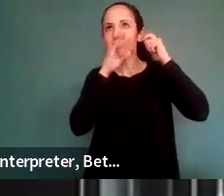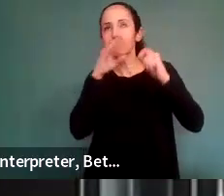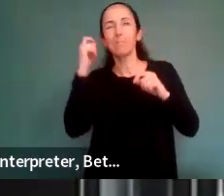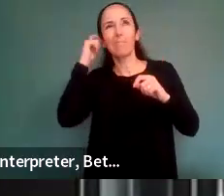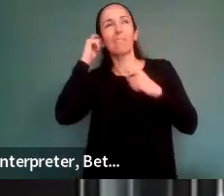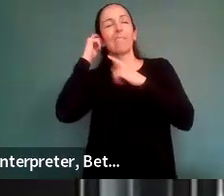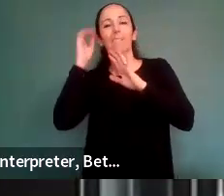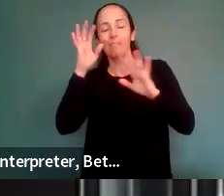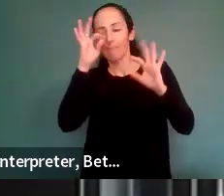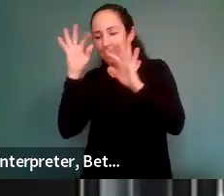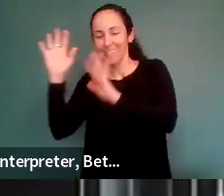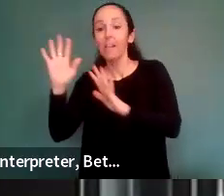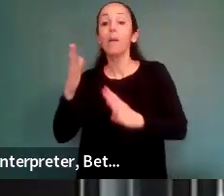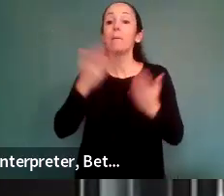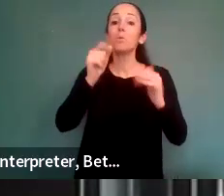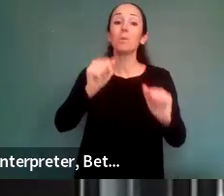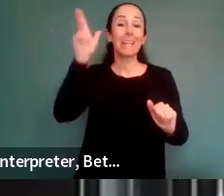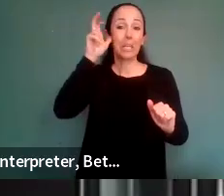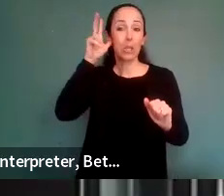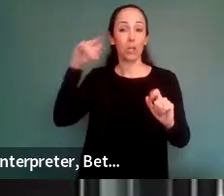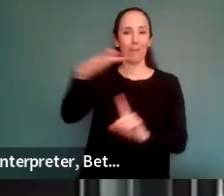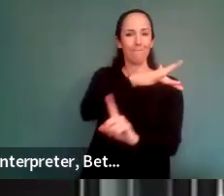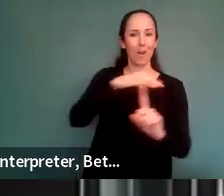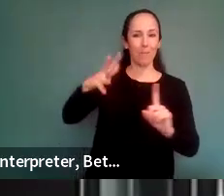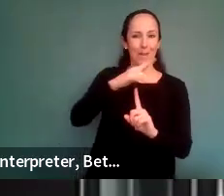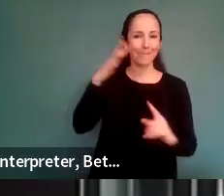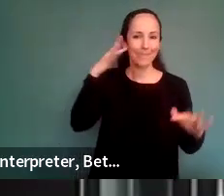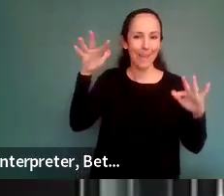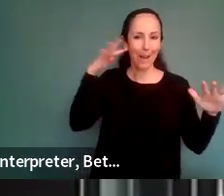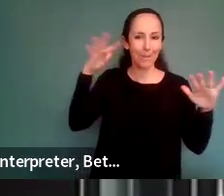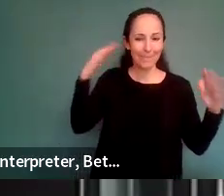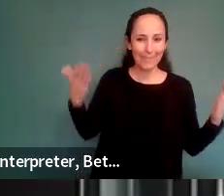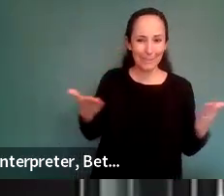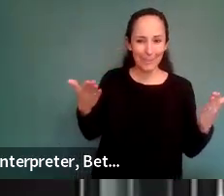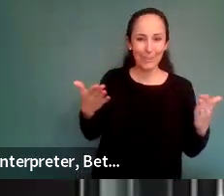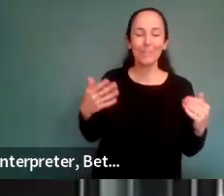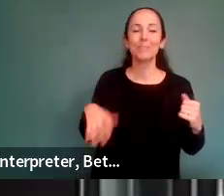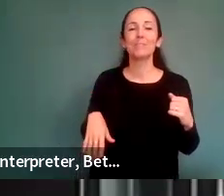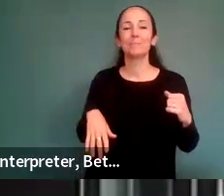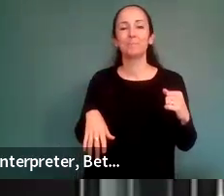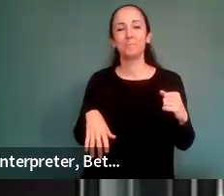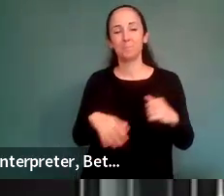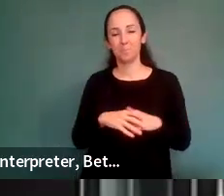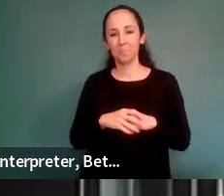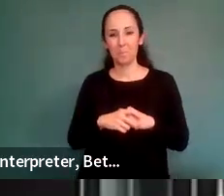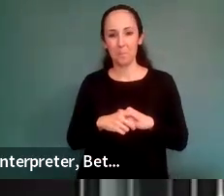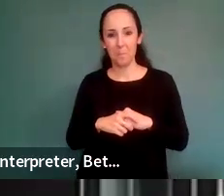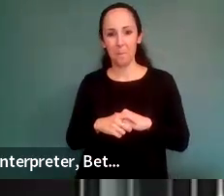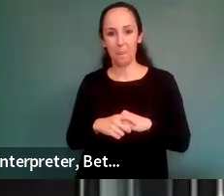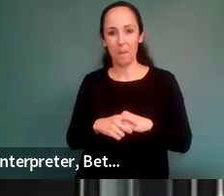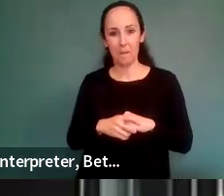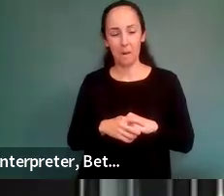hearing my environmental sounds change, so I can demonstrate